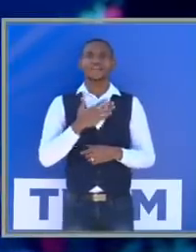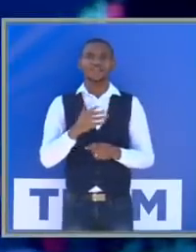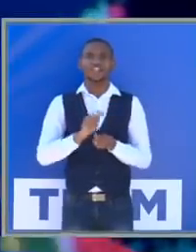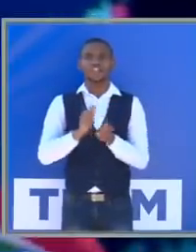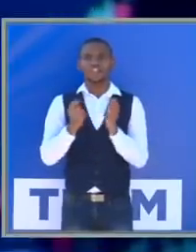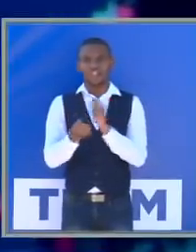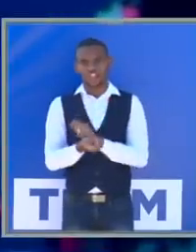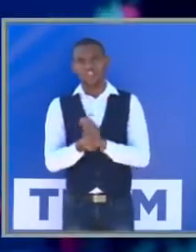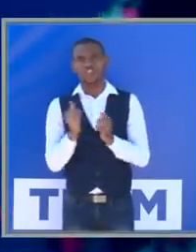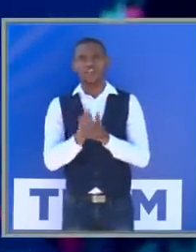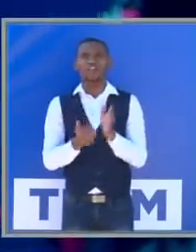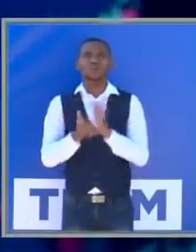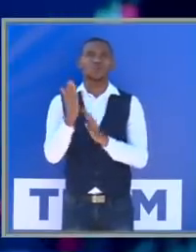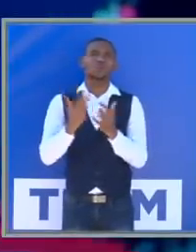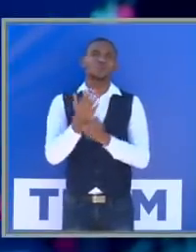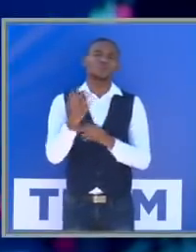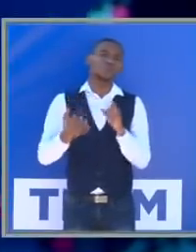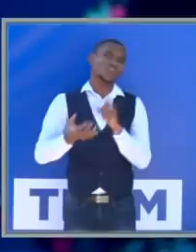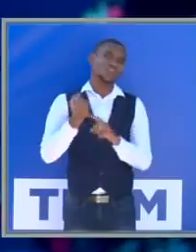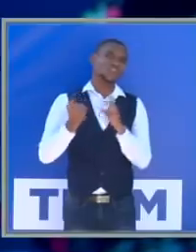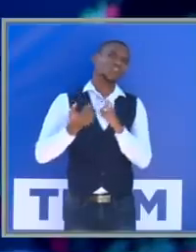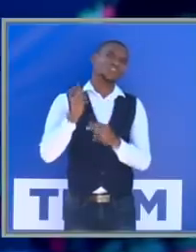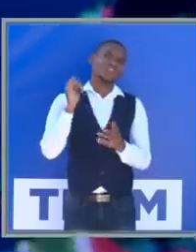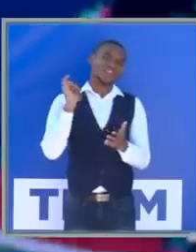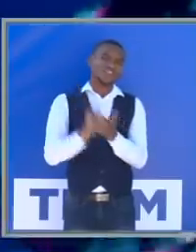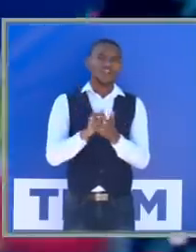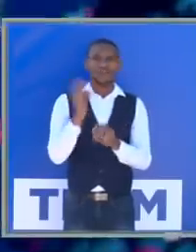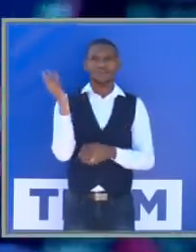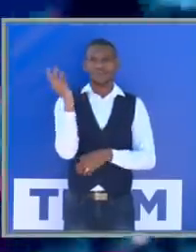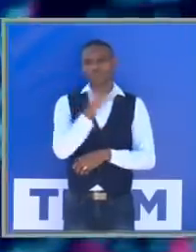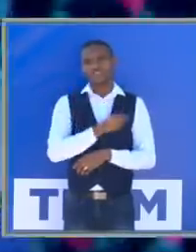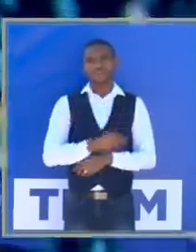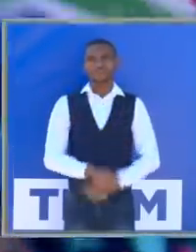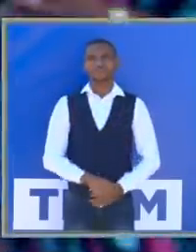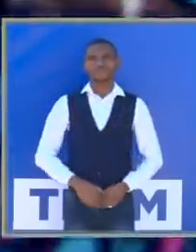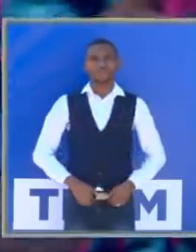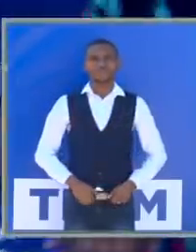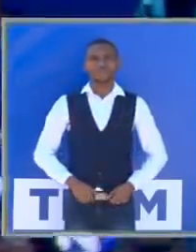changes it has gone through to achieve that beauty.